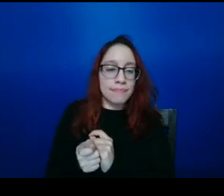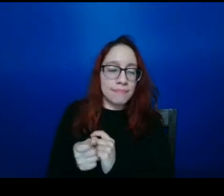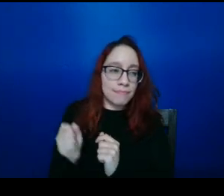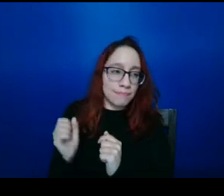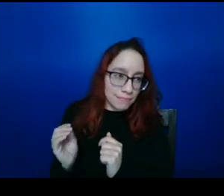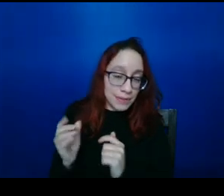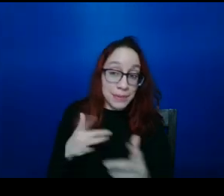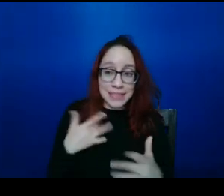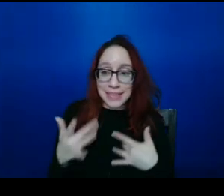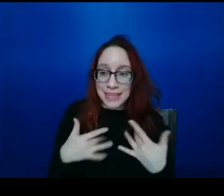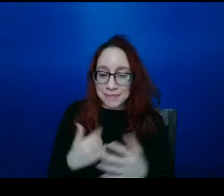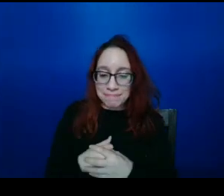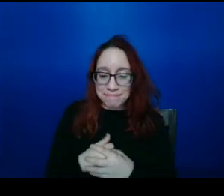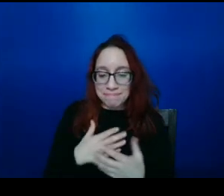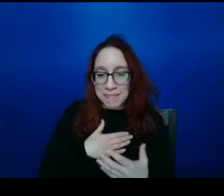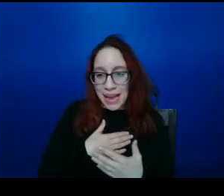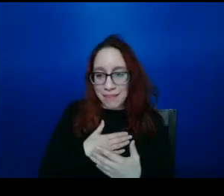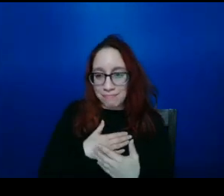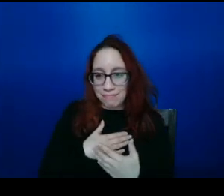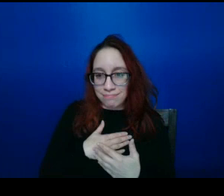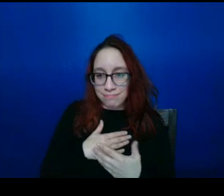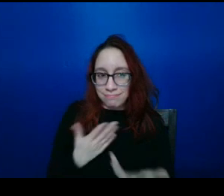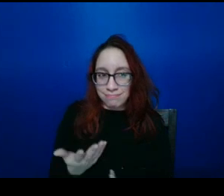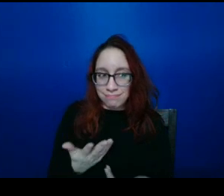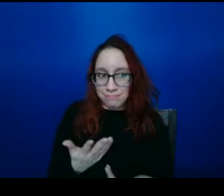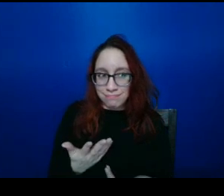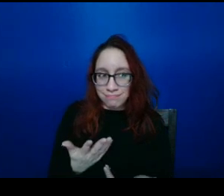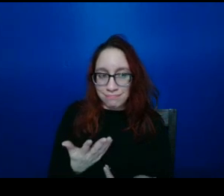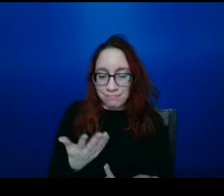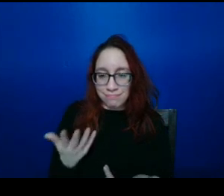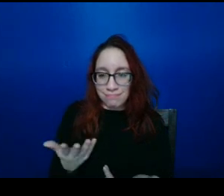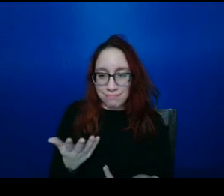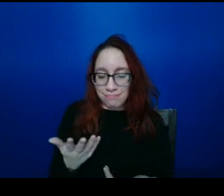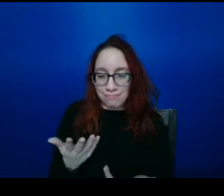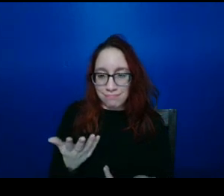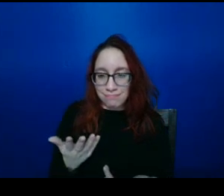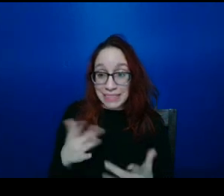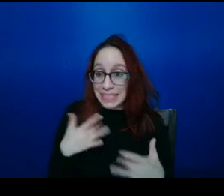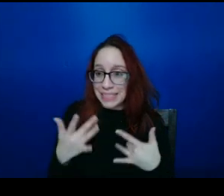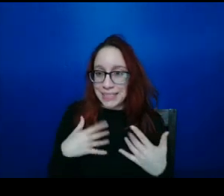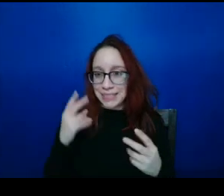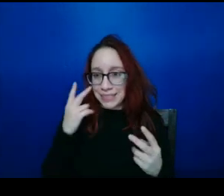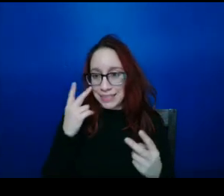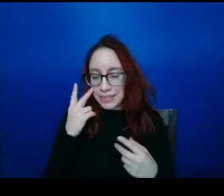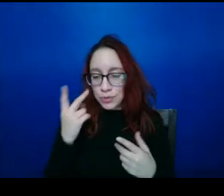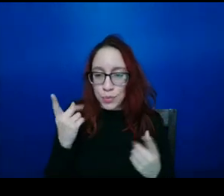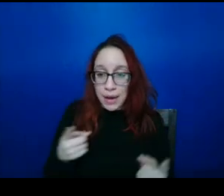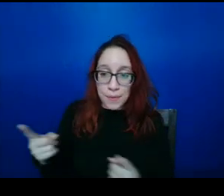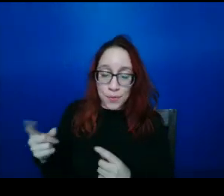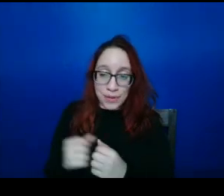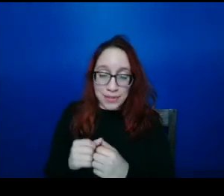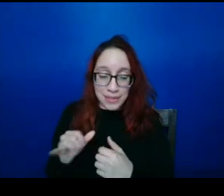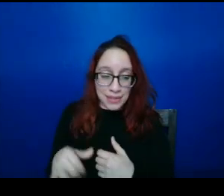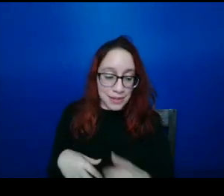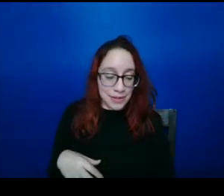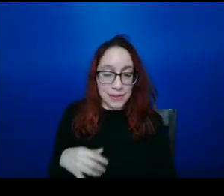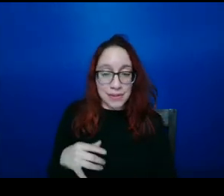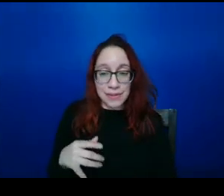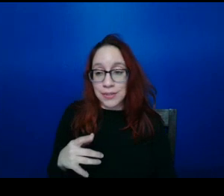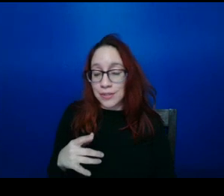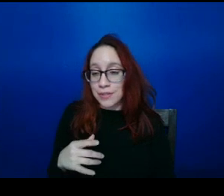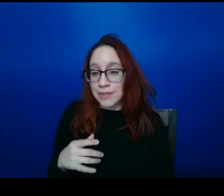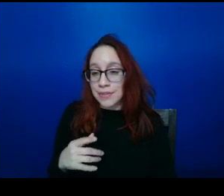I'm excited about it. So that's my, you know, so we're excited to see what happens with it as far as building, you know,